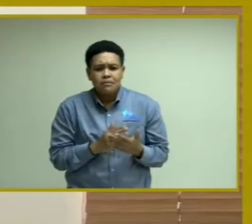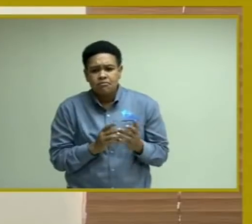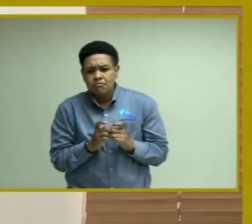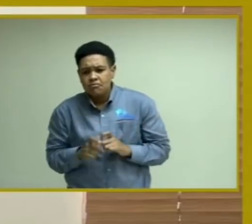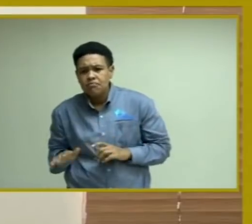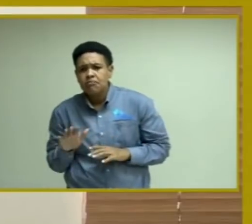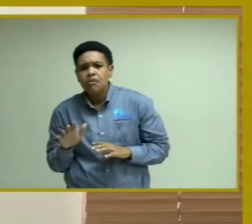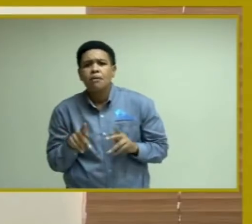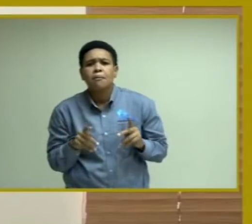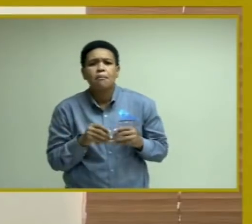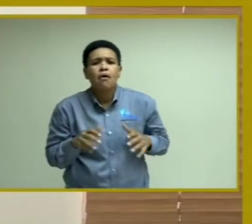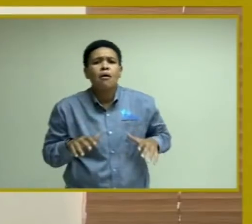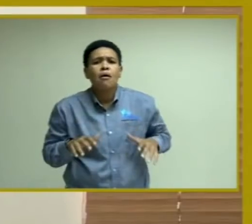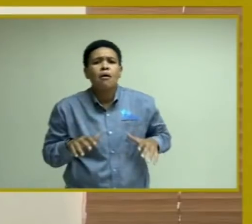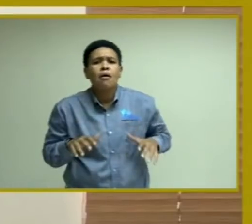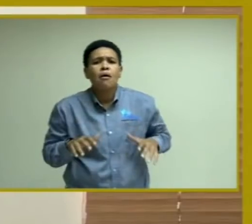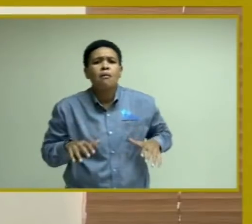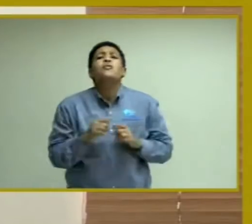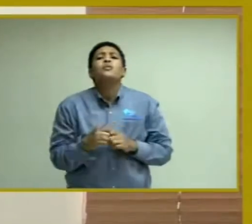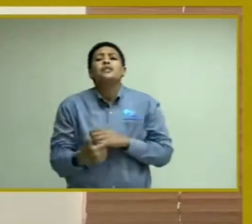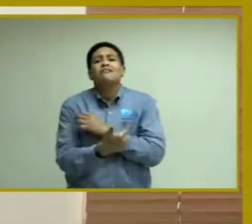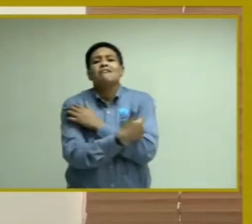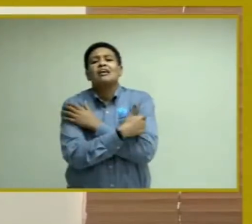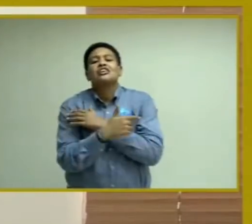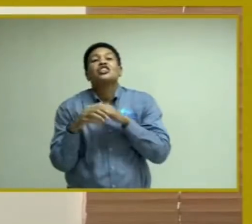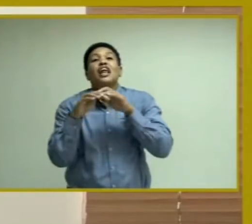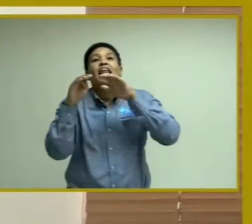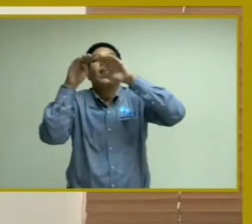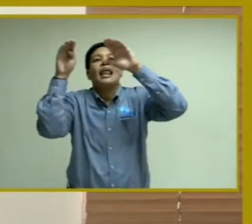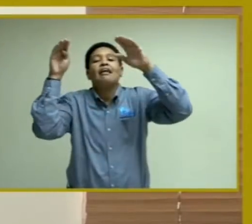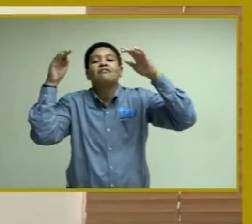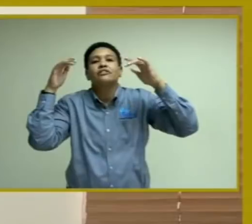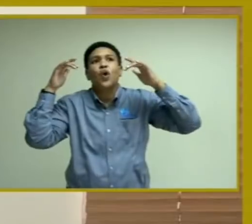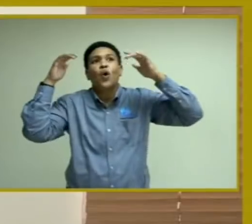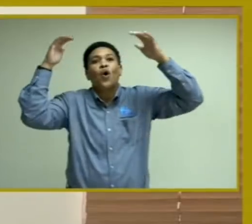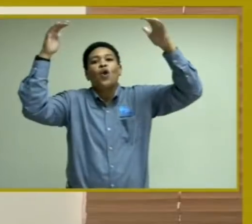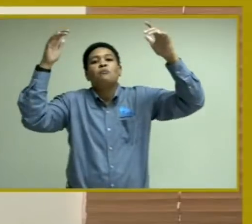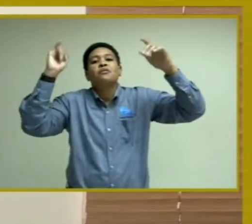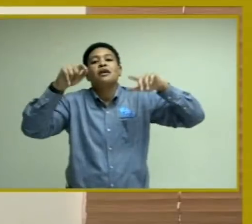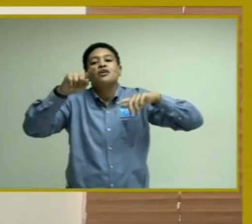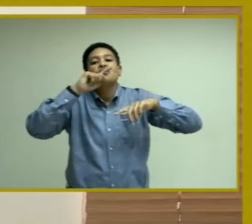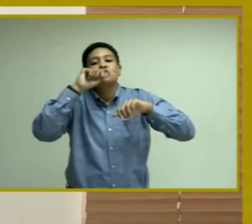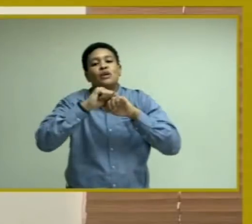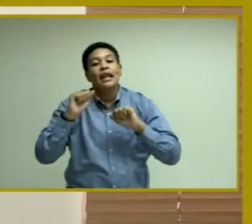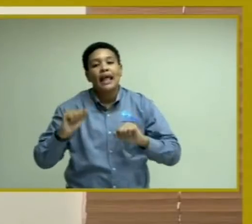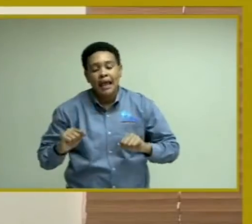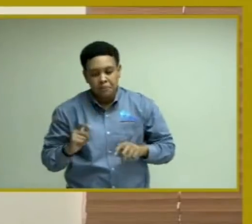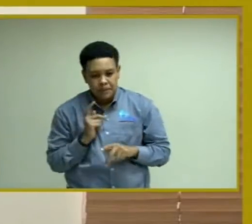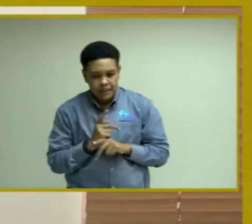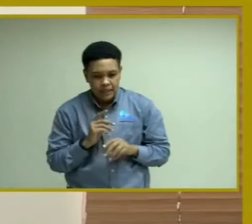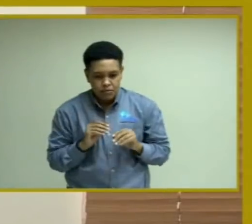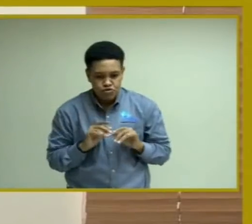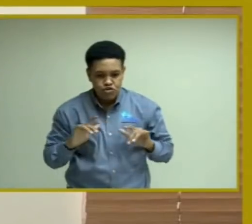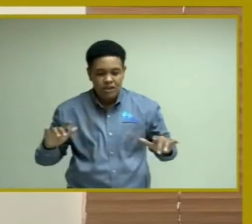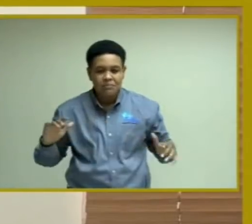in the population, and then with the vaccination levels going up, that you're able to keep transmission